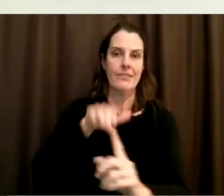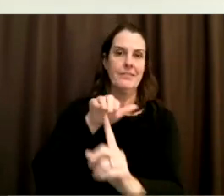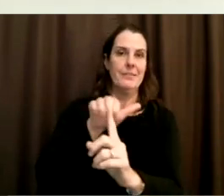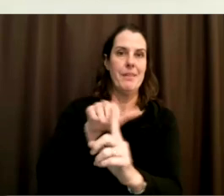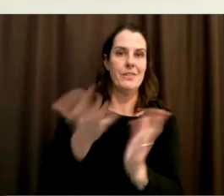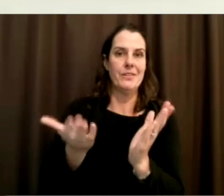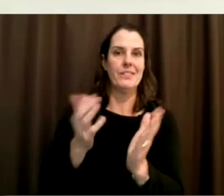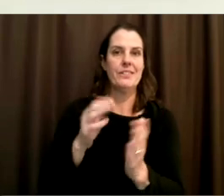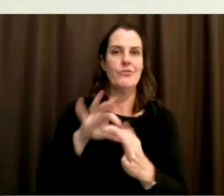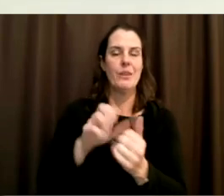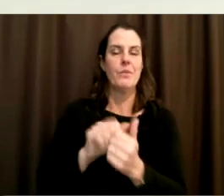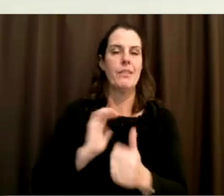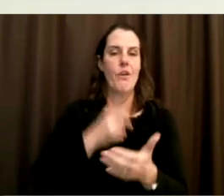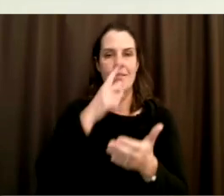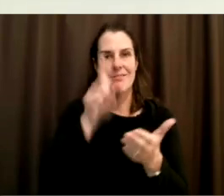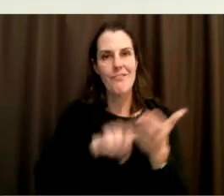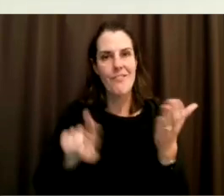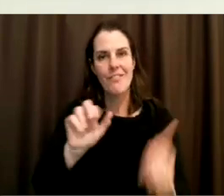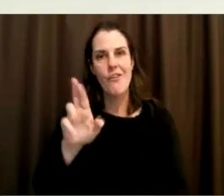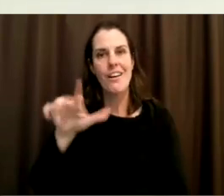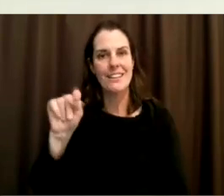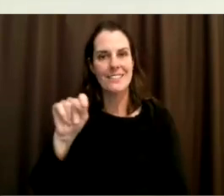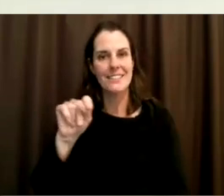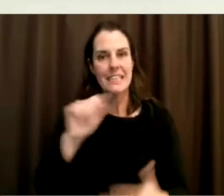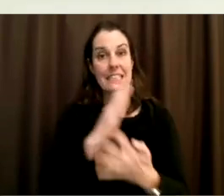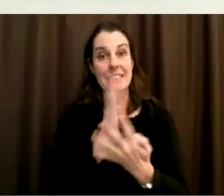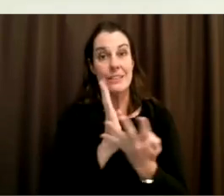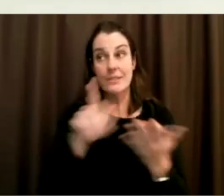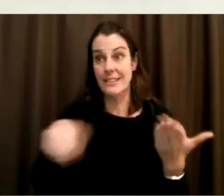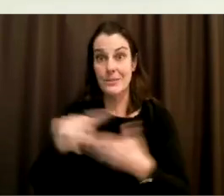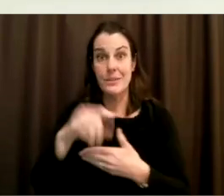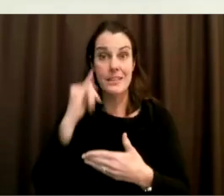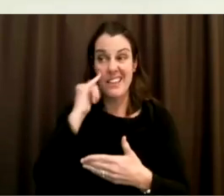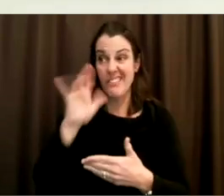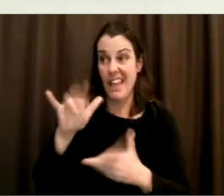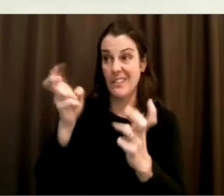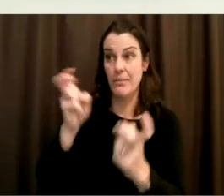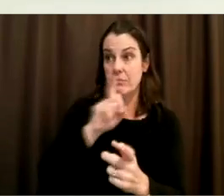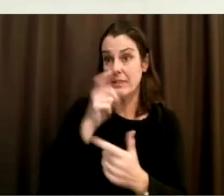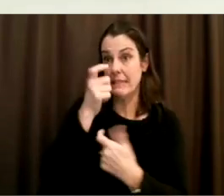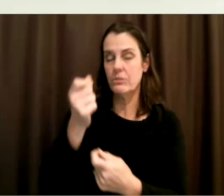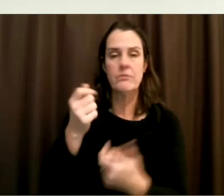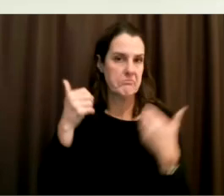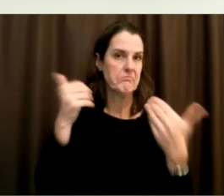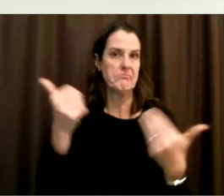about our audit series coming up next week. If this is a topic of interest, definitely tune into that.